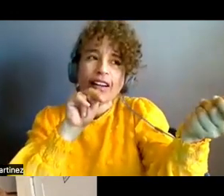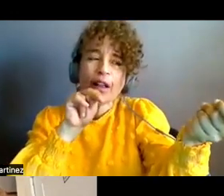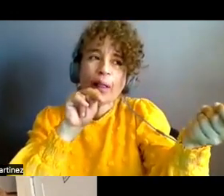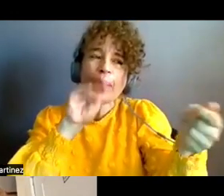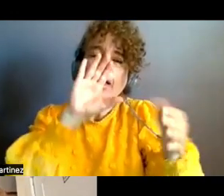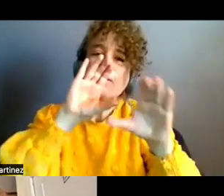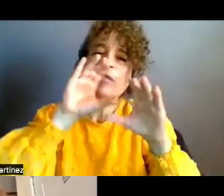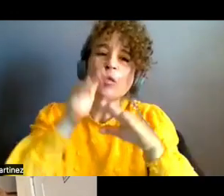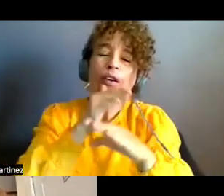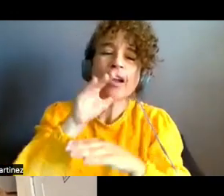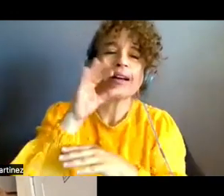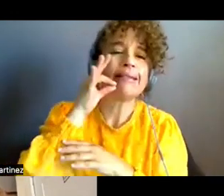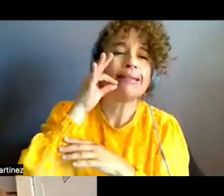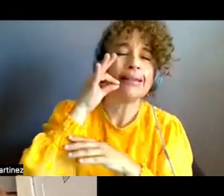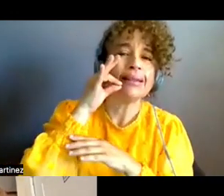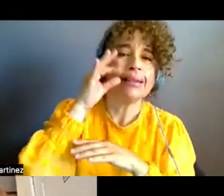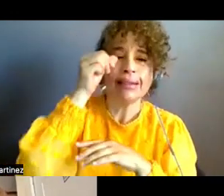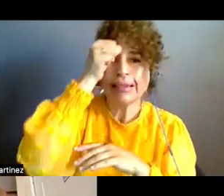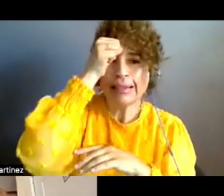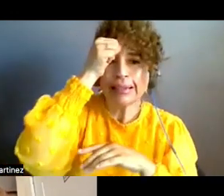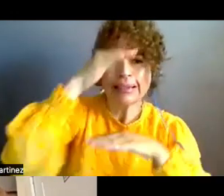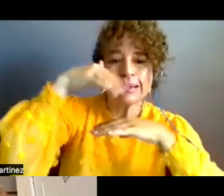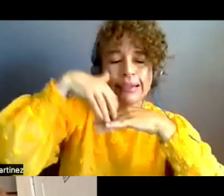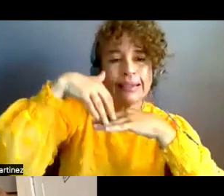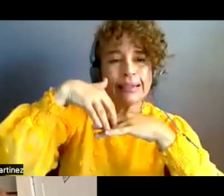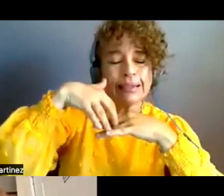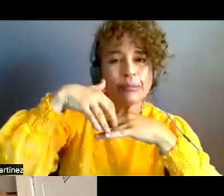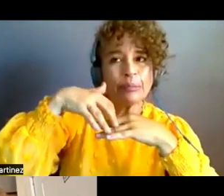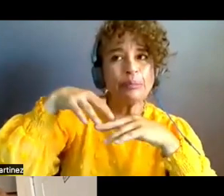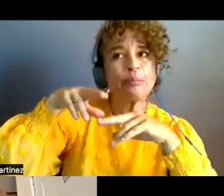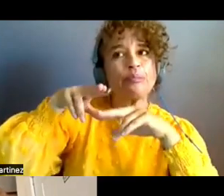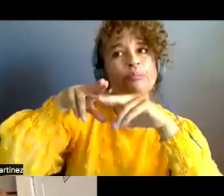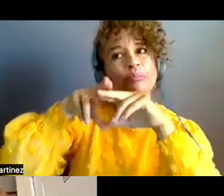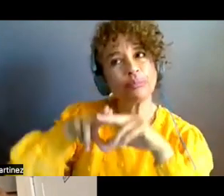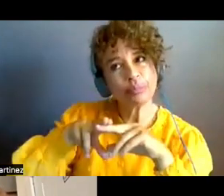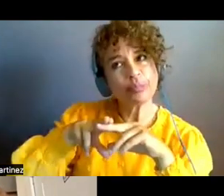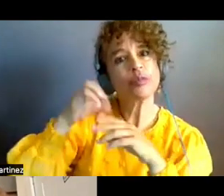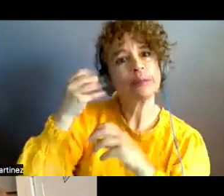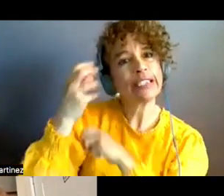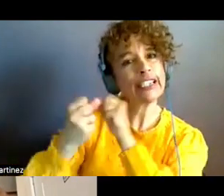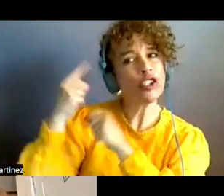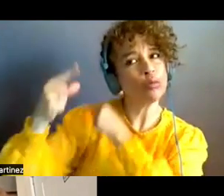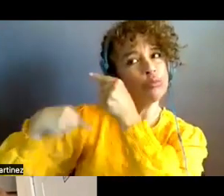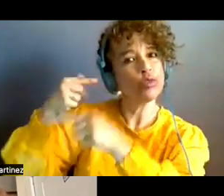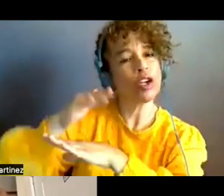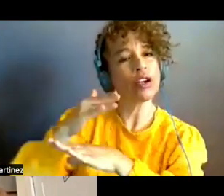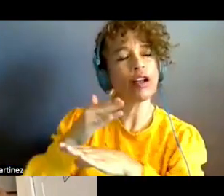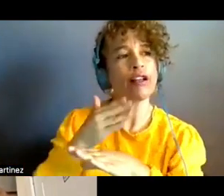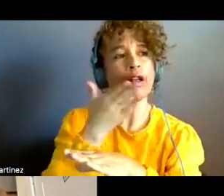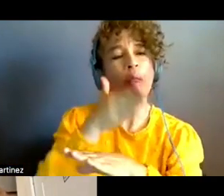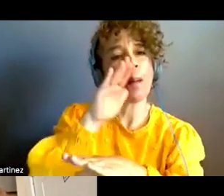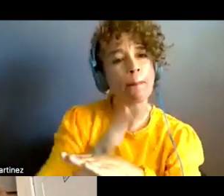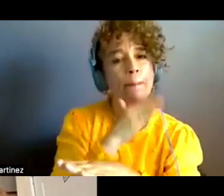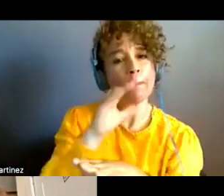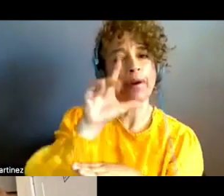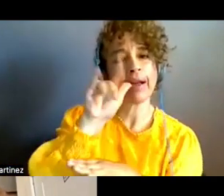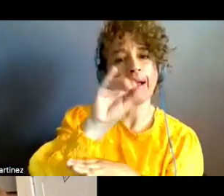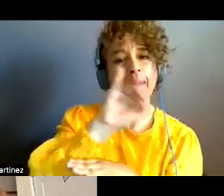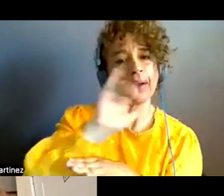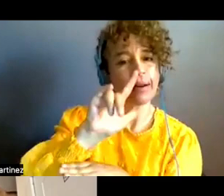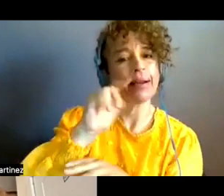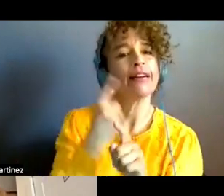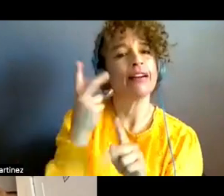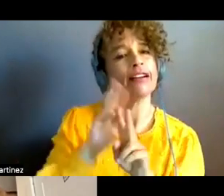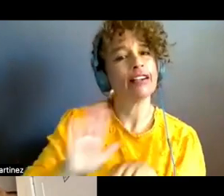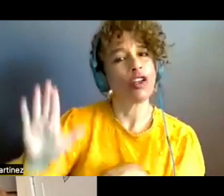for 500 years, but it's played sitting down. Right. So of course, the point there is that of course everybody else has